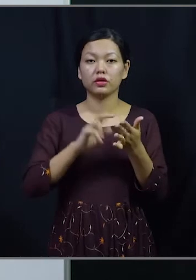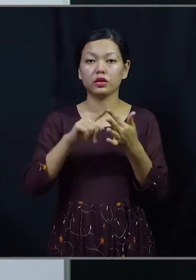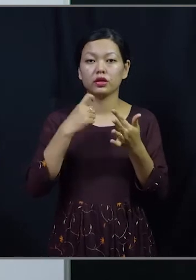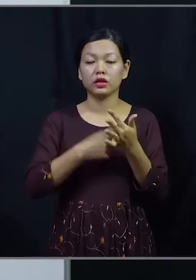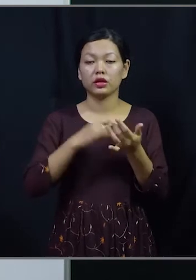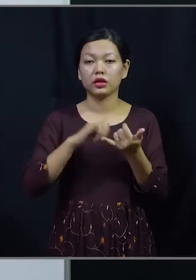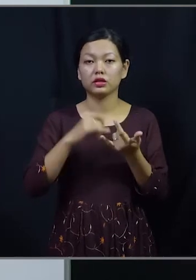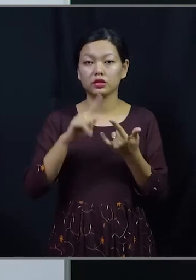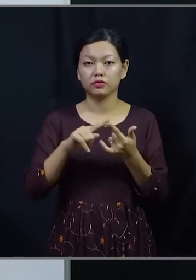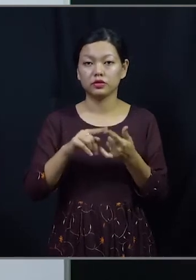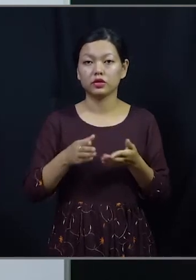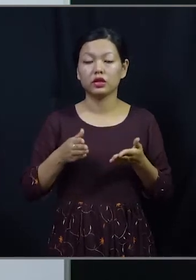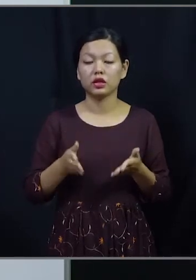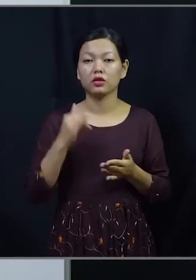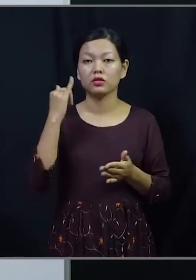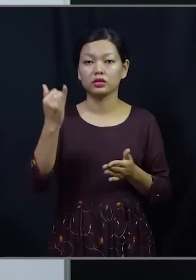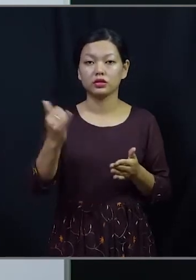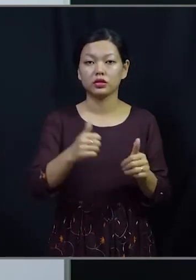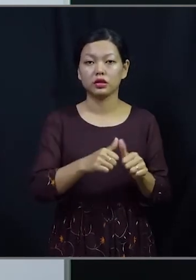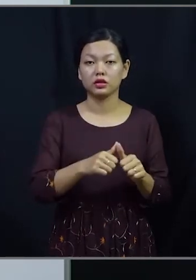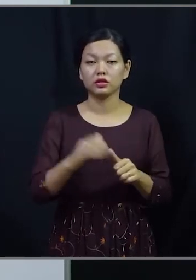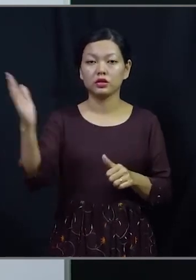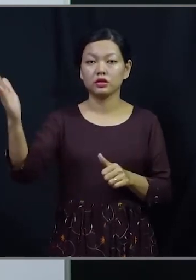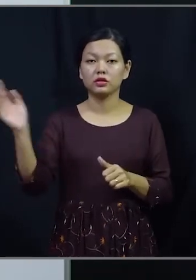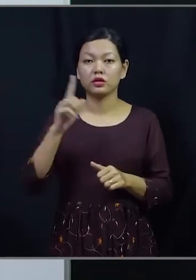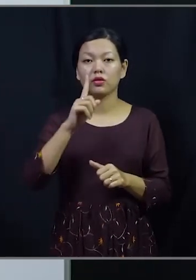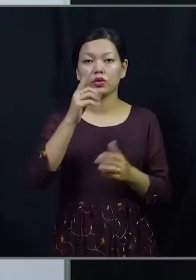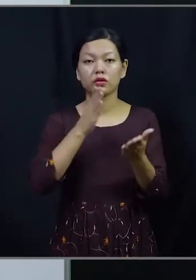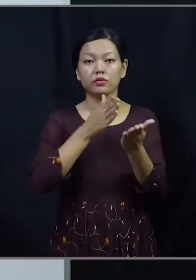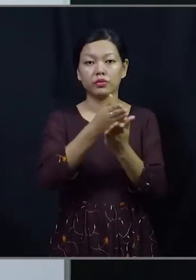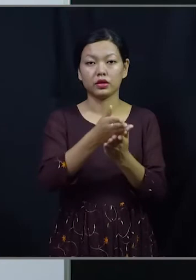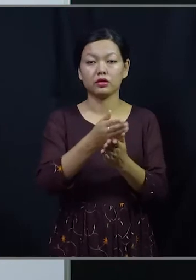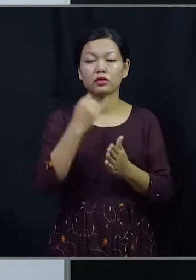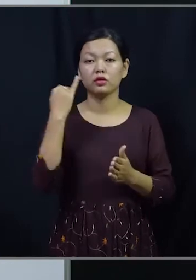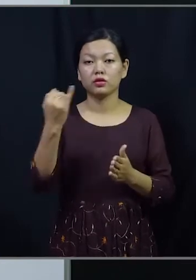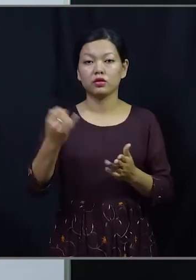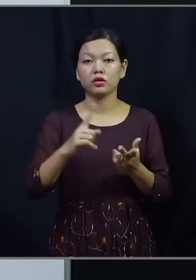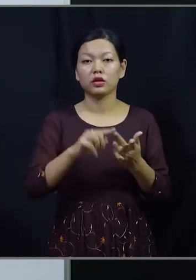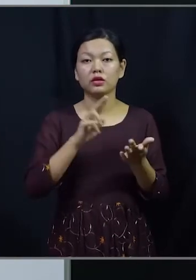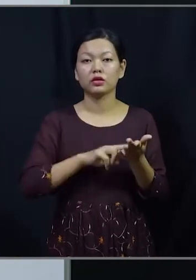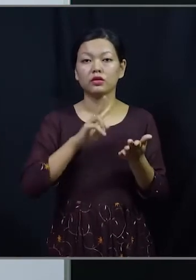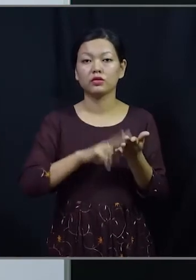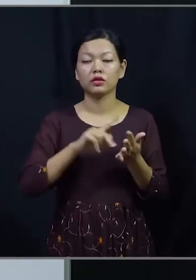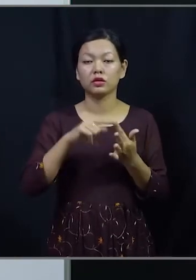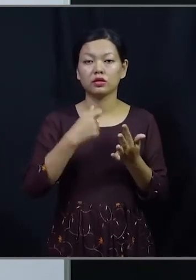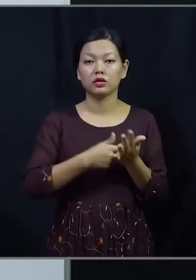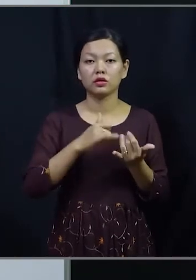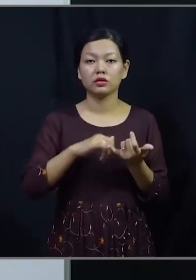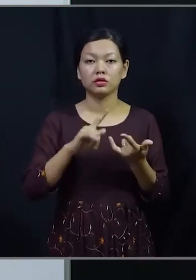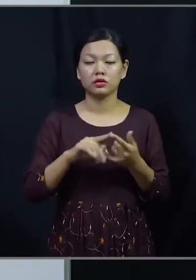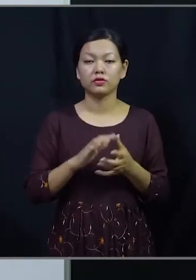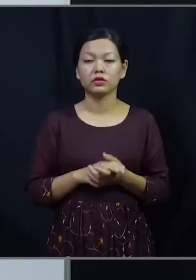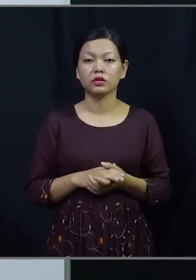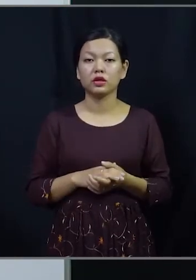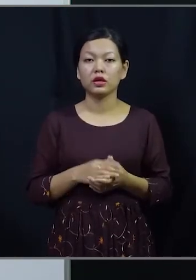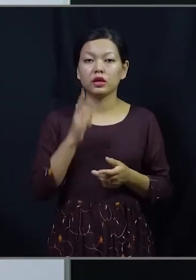find the inverse of A also. This is one method of finding the inverse. Okay. You have to, if you could show that GOF is